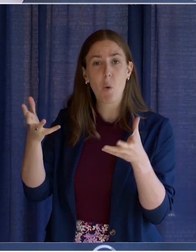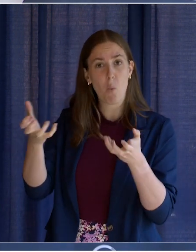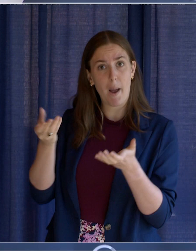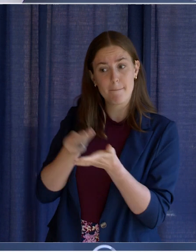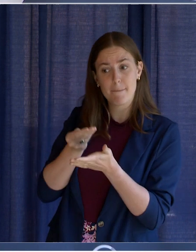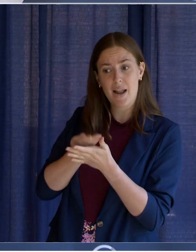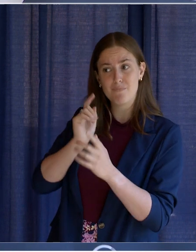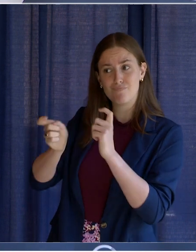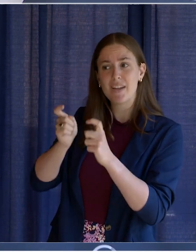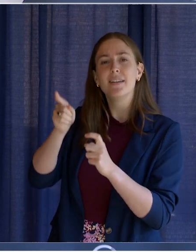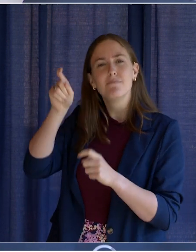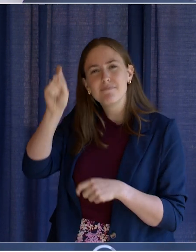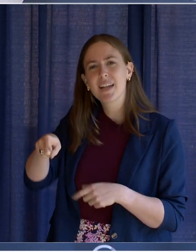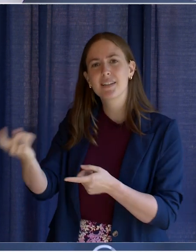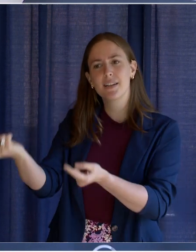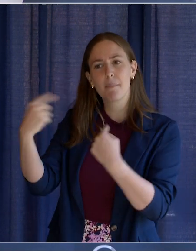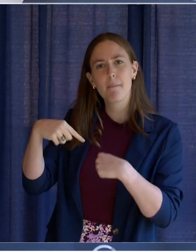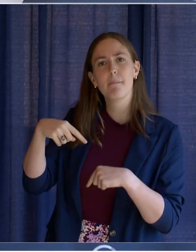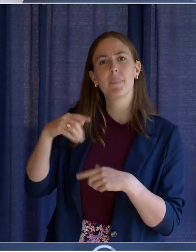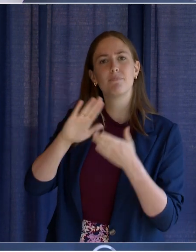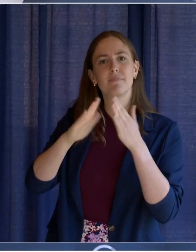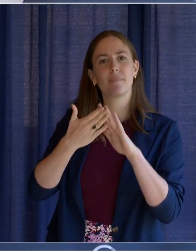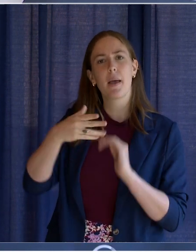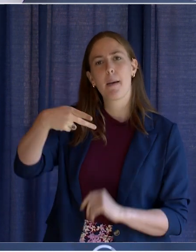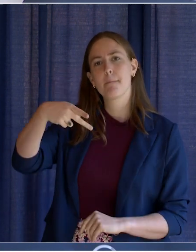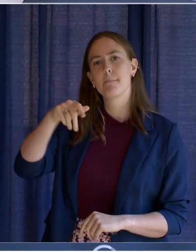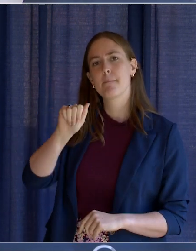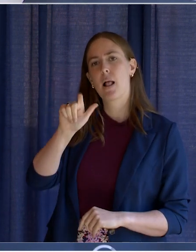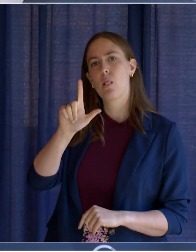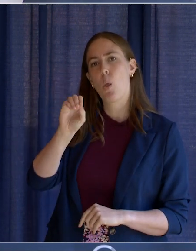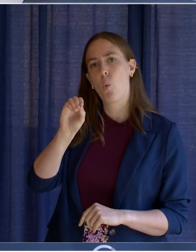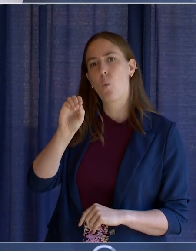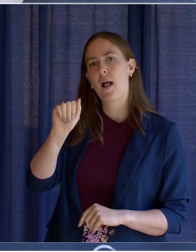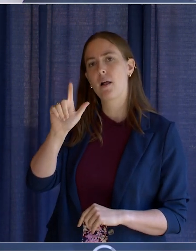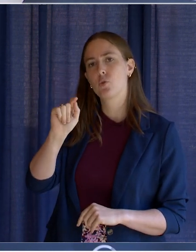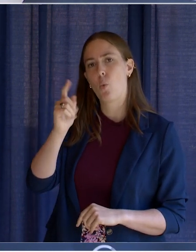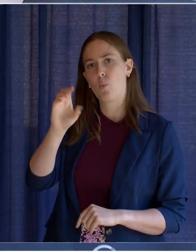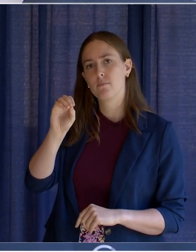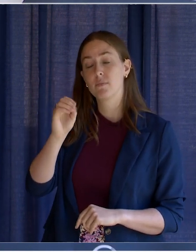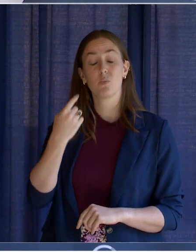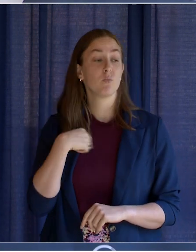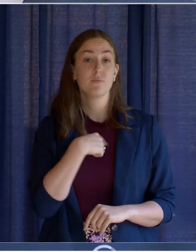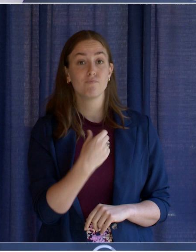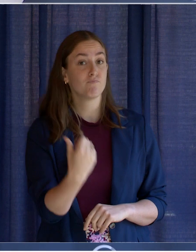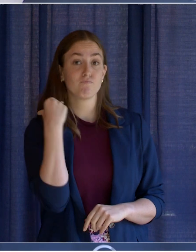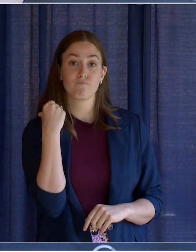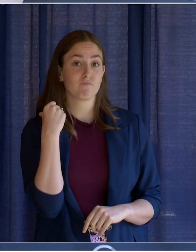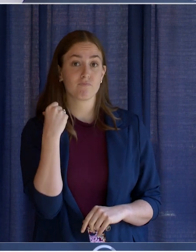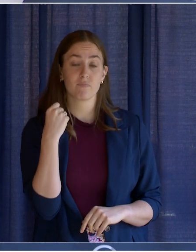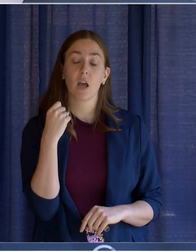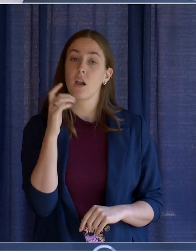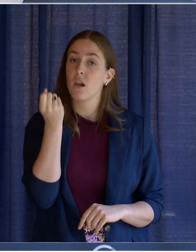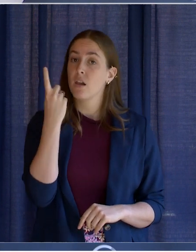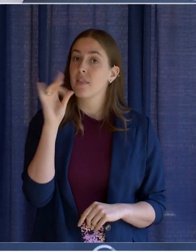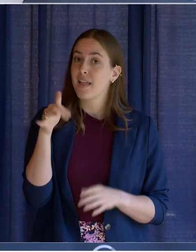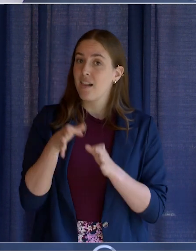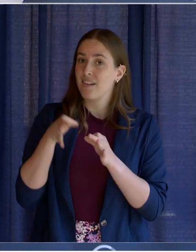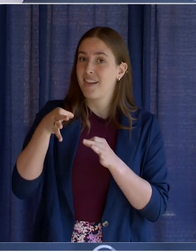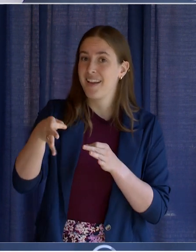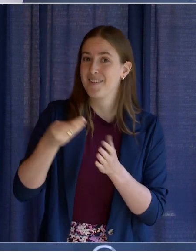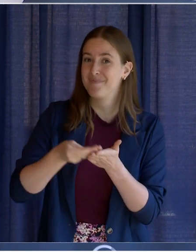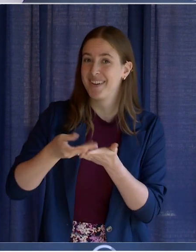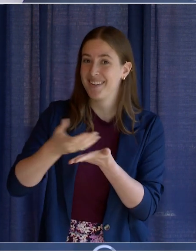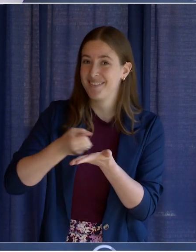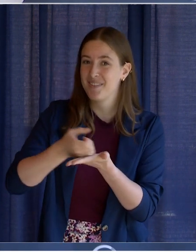Alto. And we said no. And that delayed our fundraising. But thank goodness we did when we were